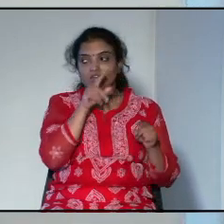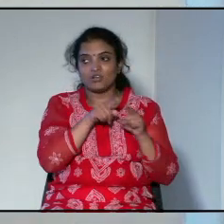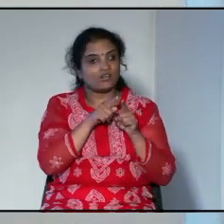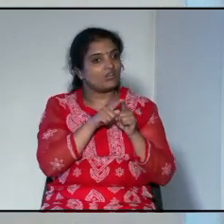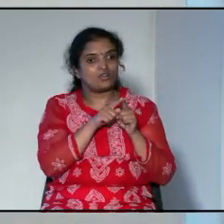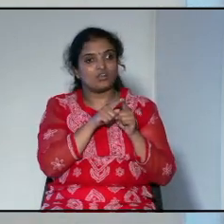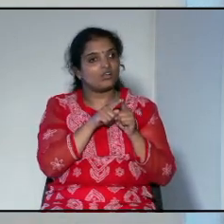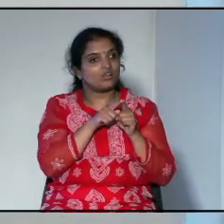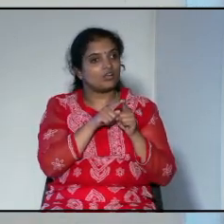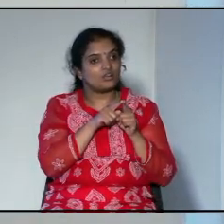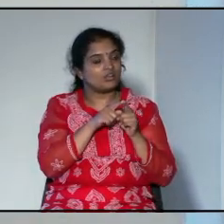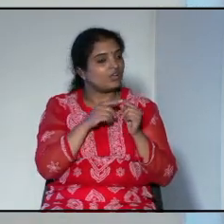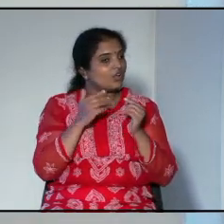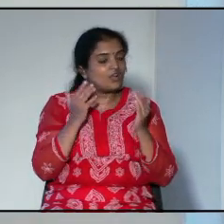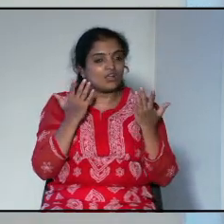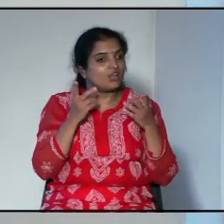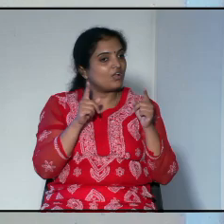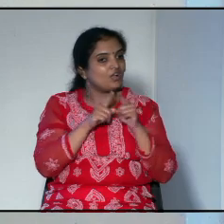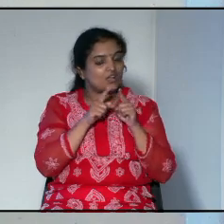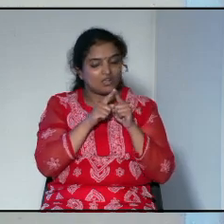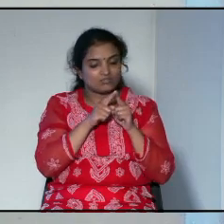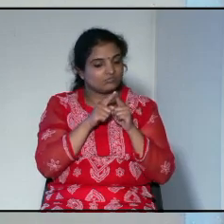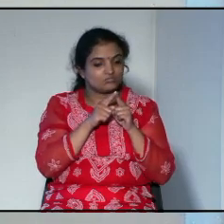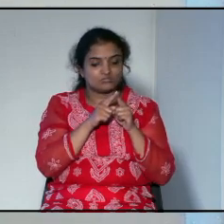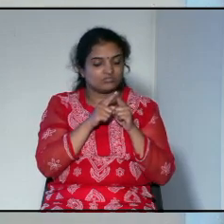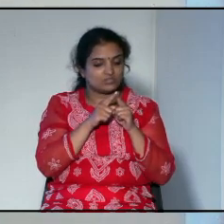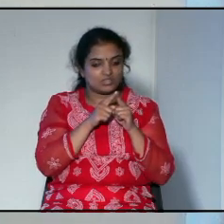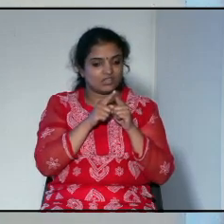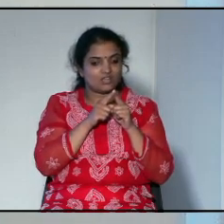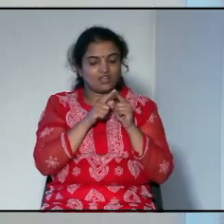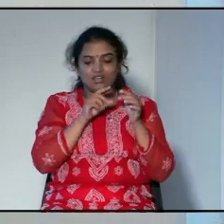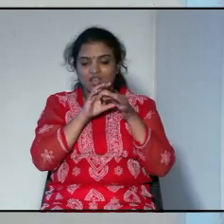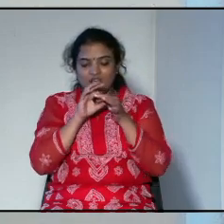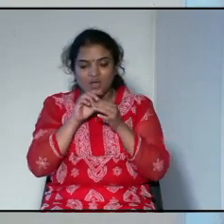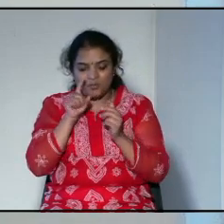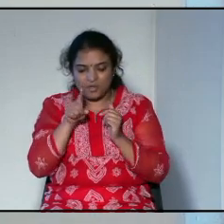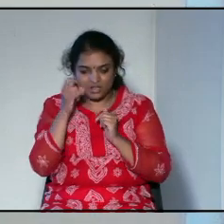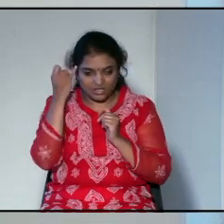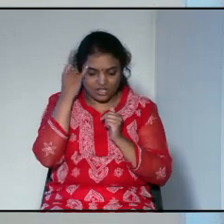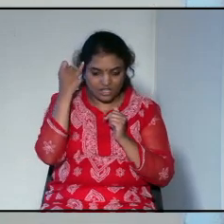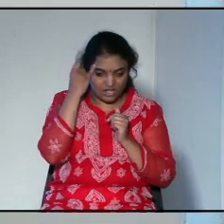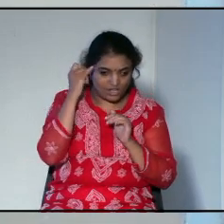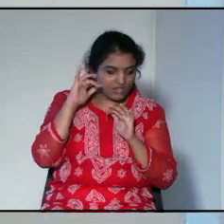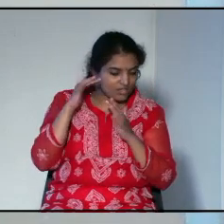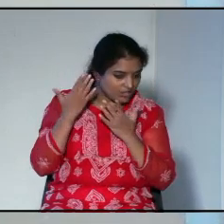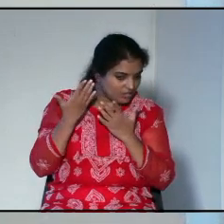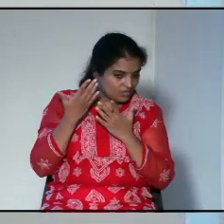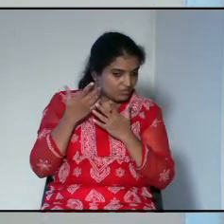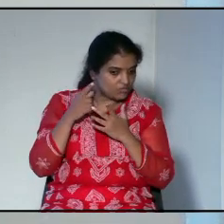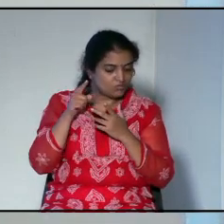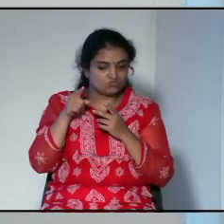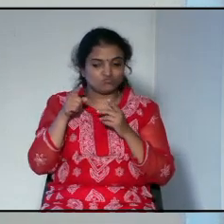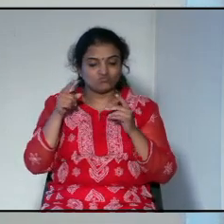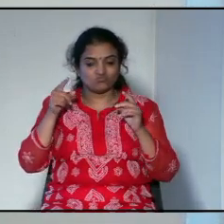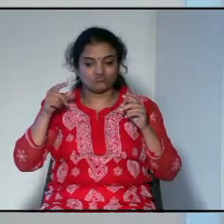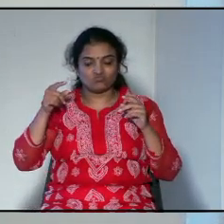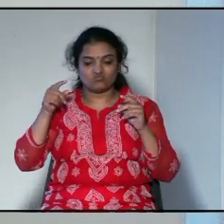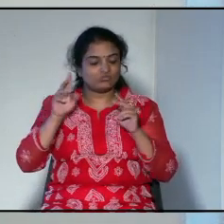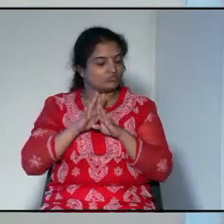the prices. I'm coming across some of the prices there. But this idea that those 2 pieces should